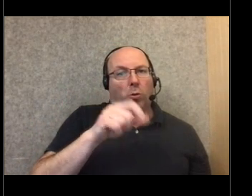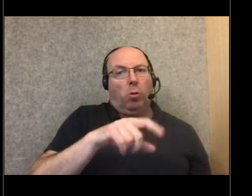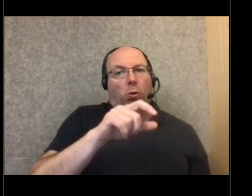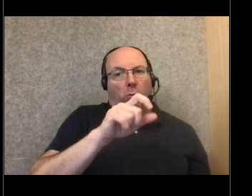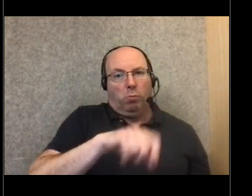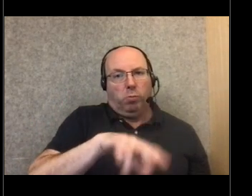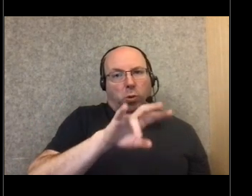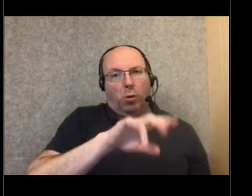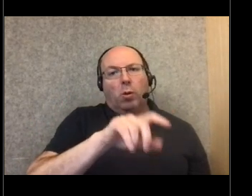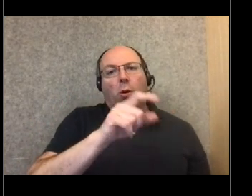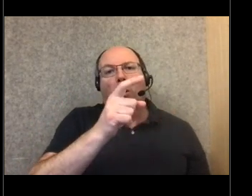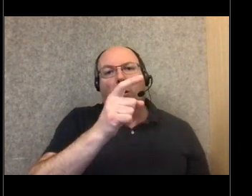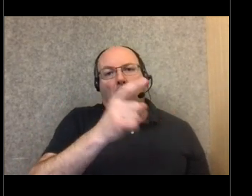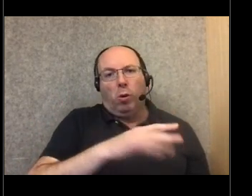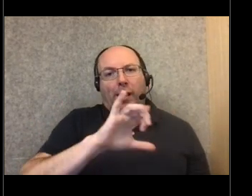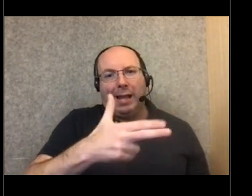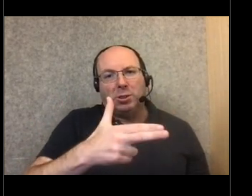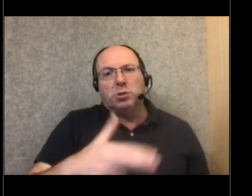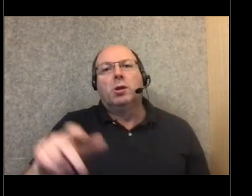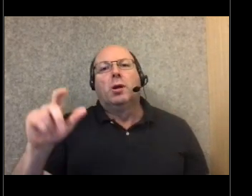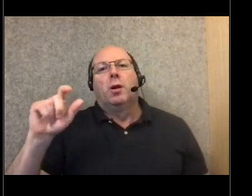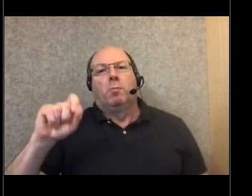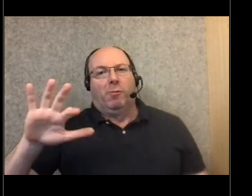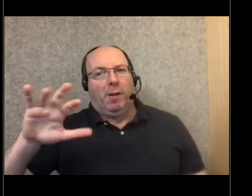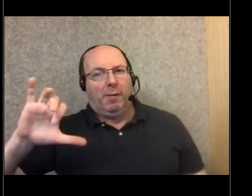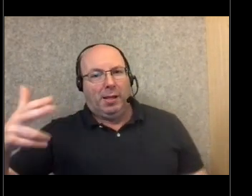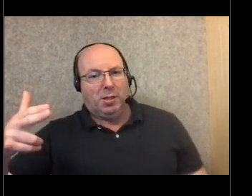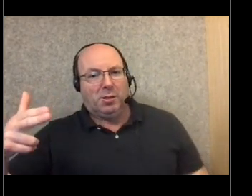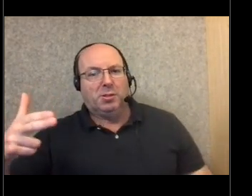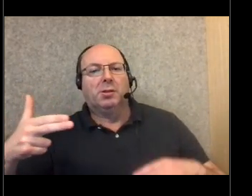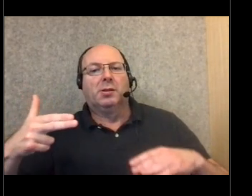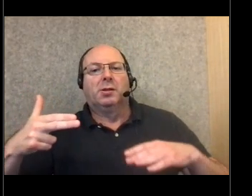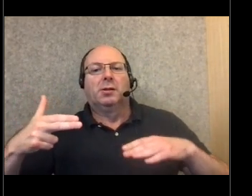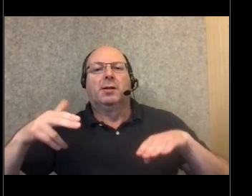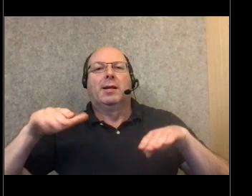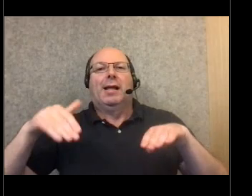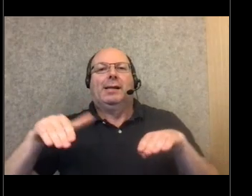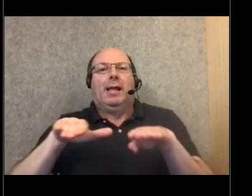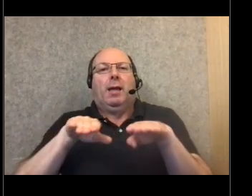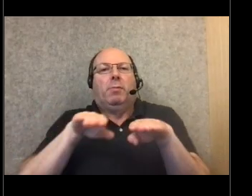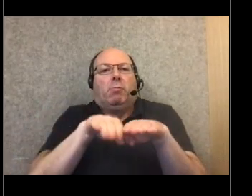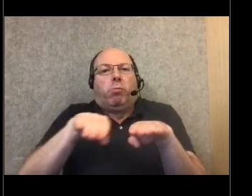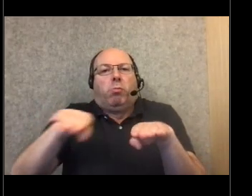beveled with a slope not exceeding 1 to 2.